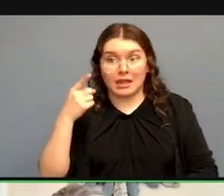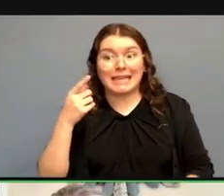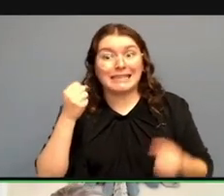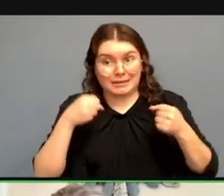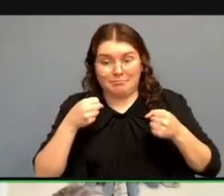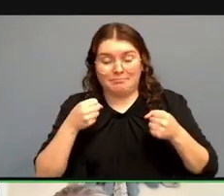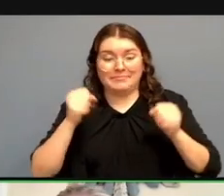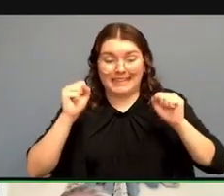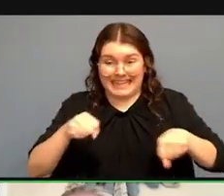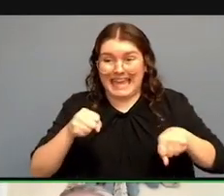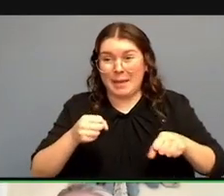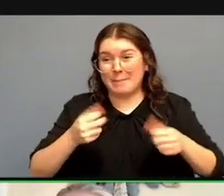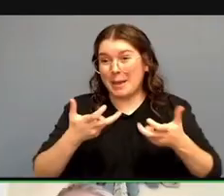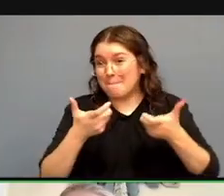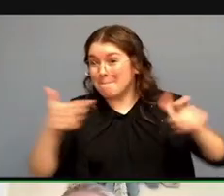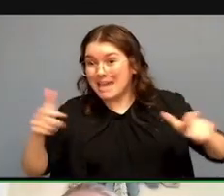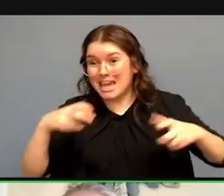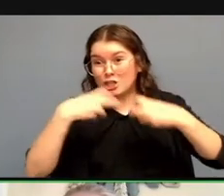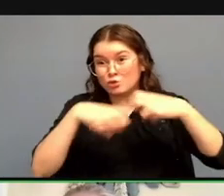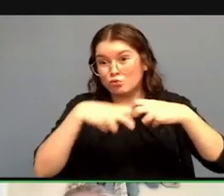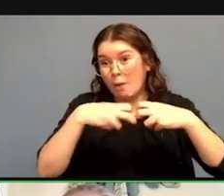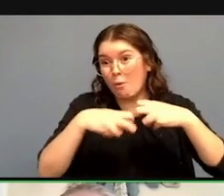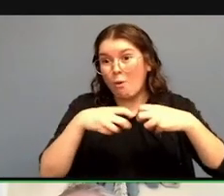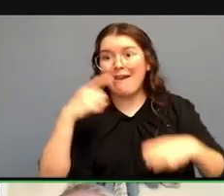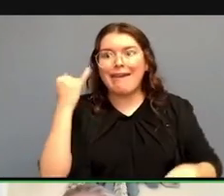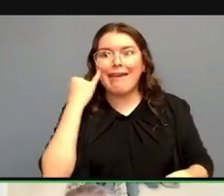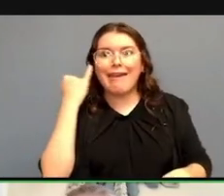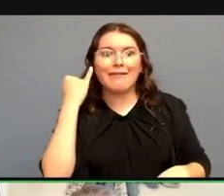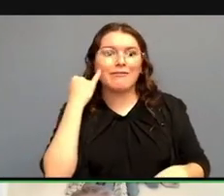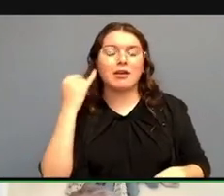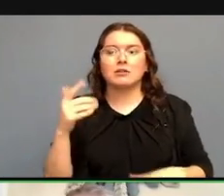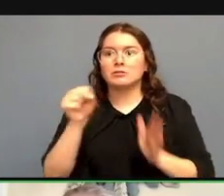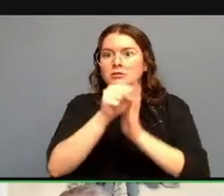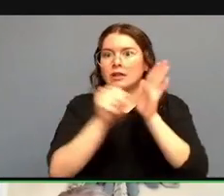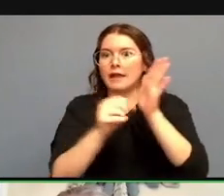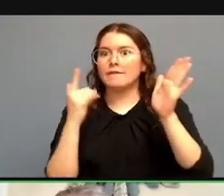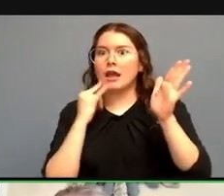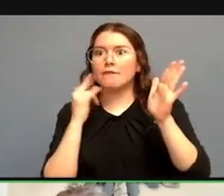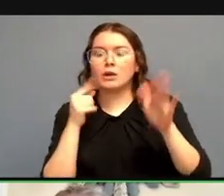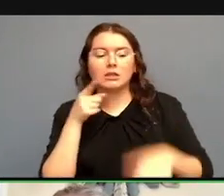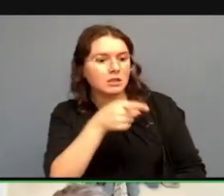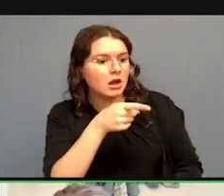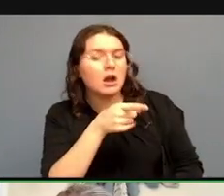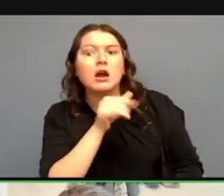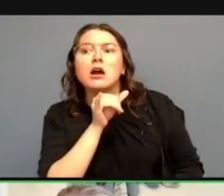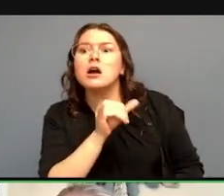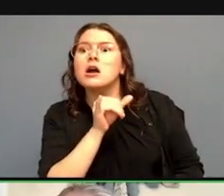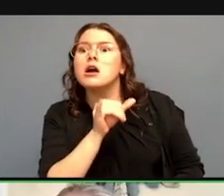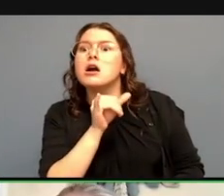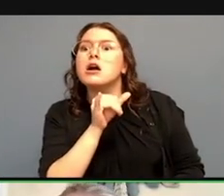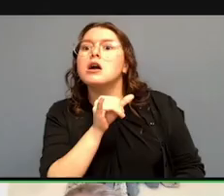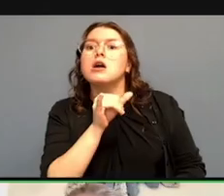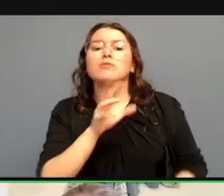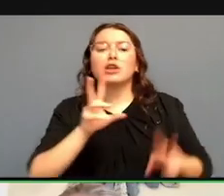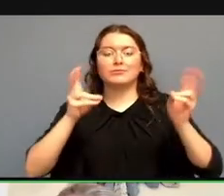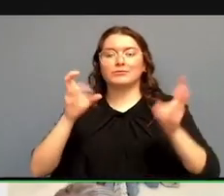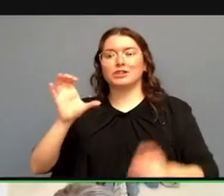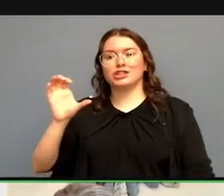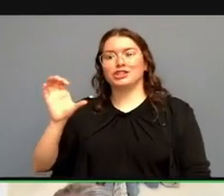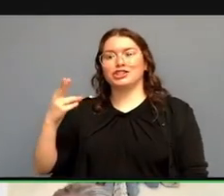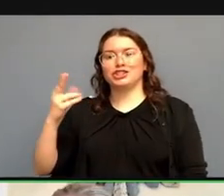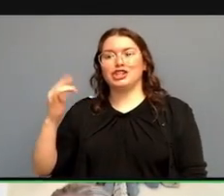of California if they were found to be in violation of their what's called child find